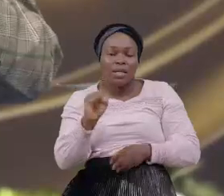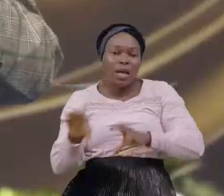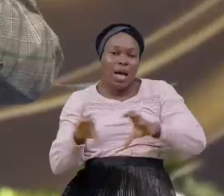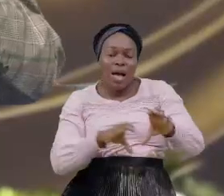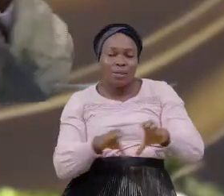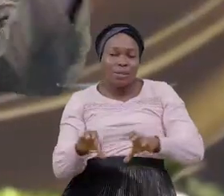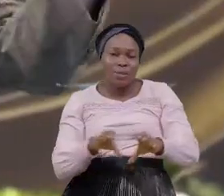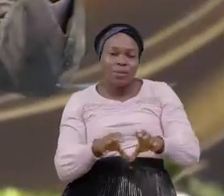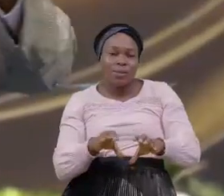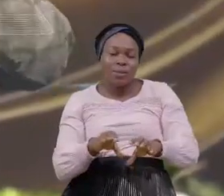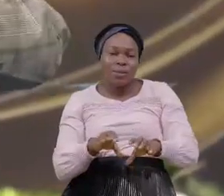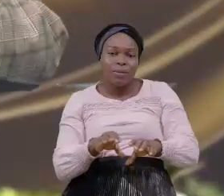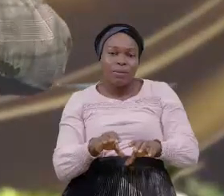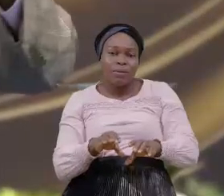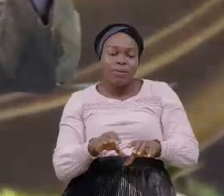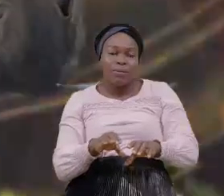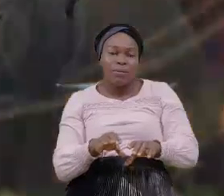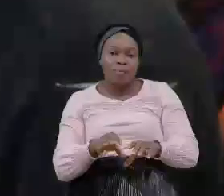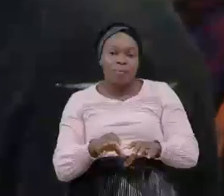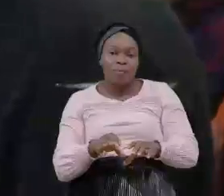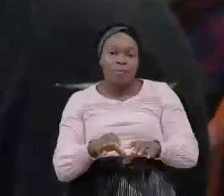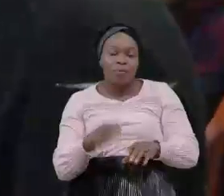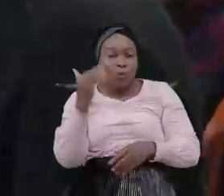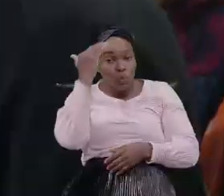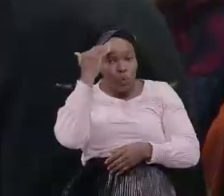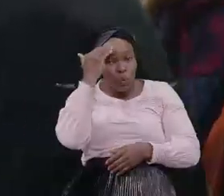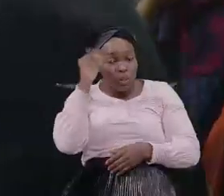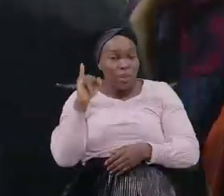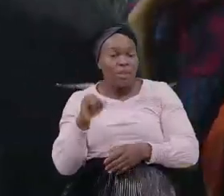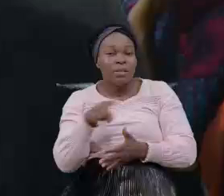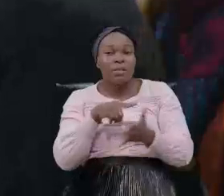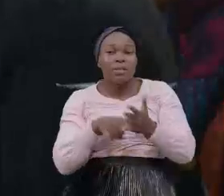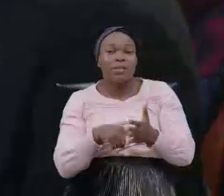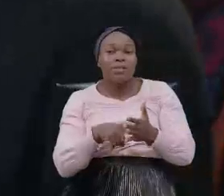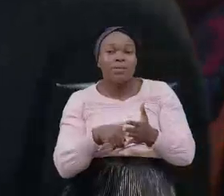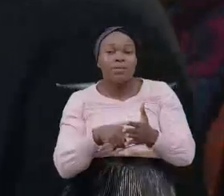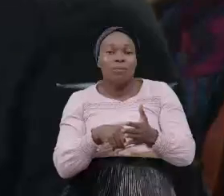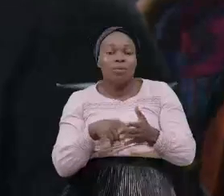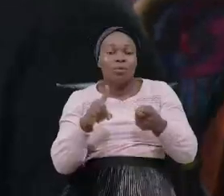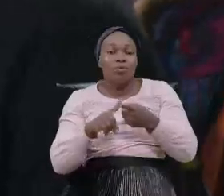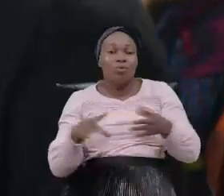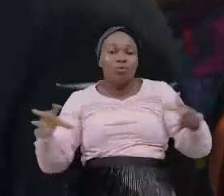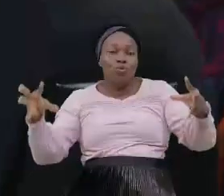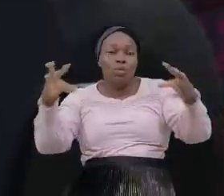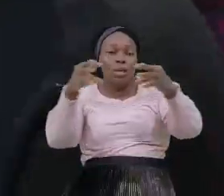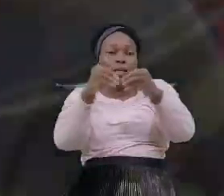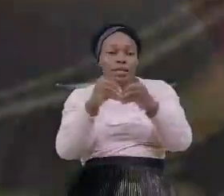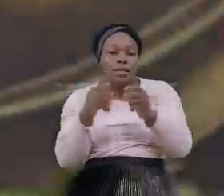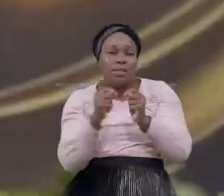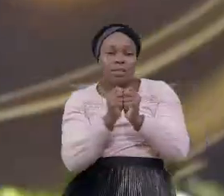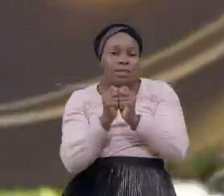deliberate act, that unites enemies together. Move on. Do it.